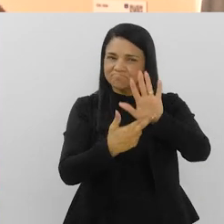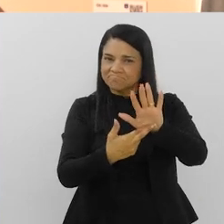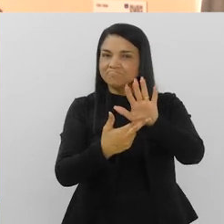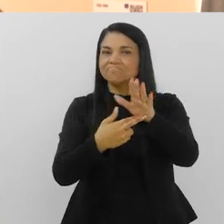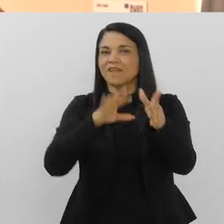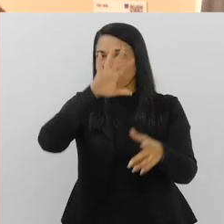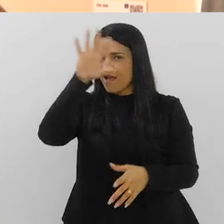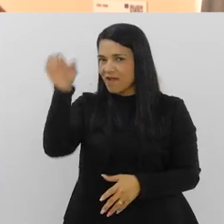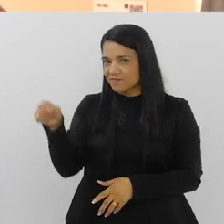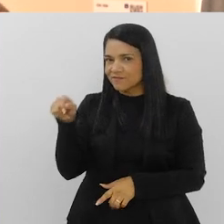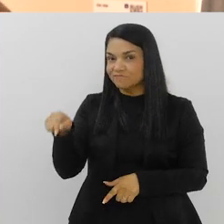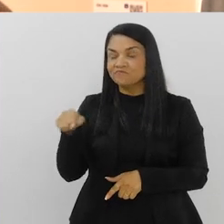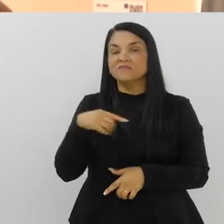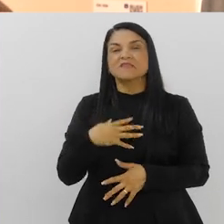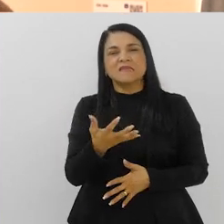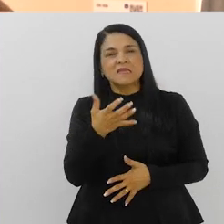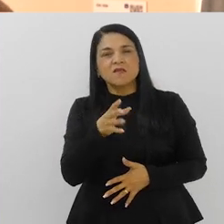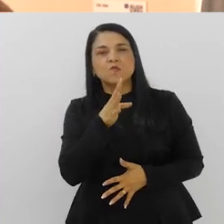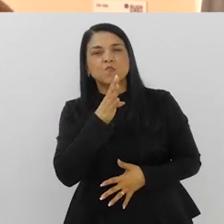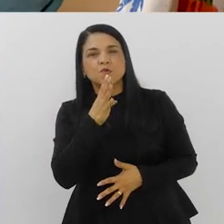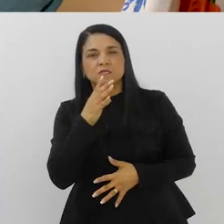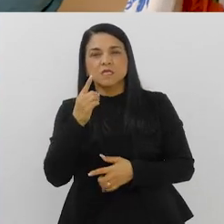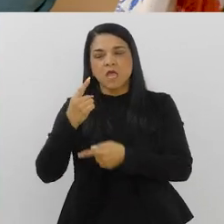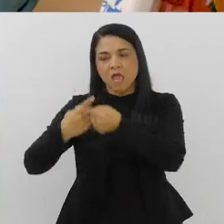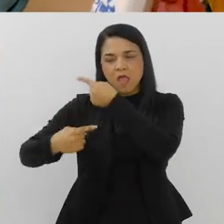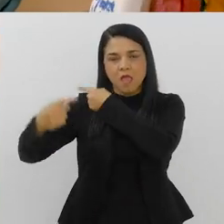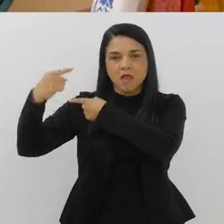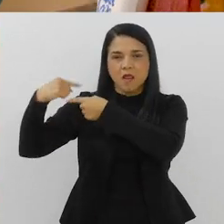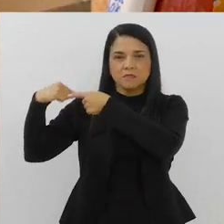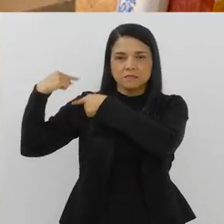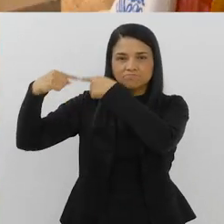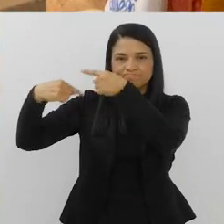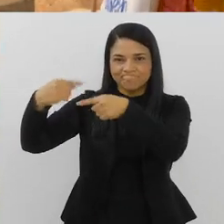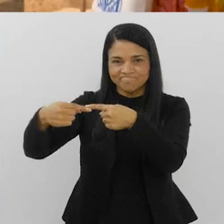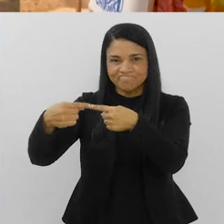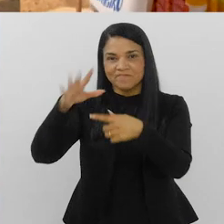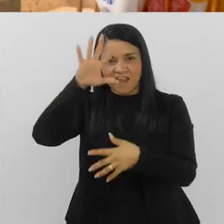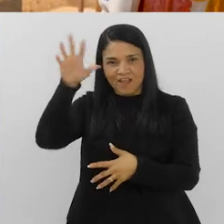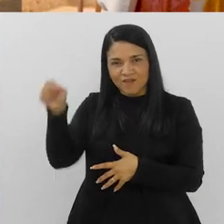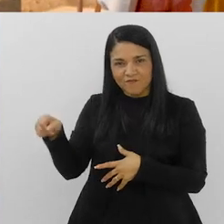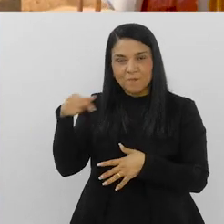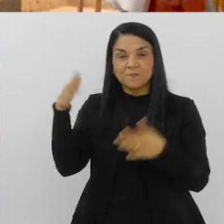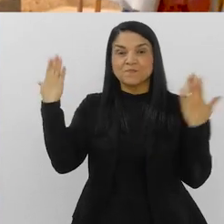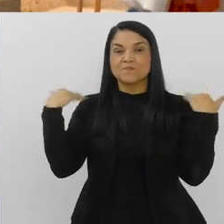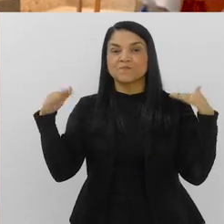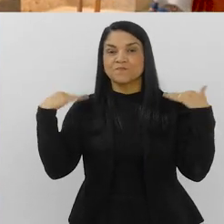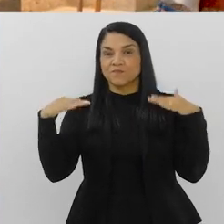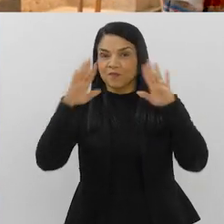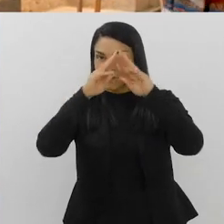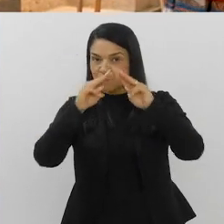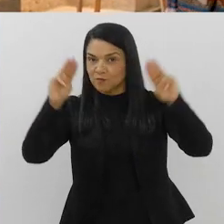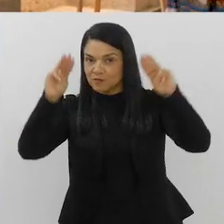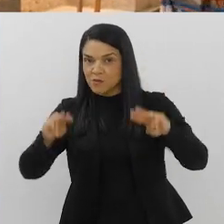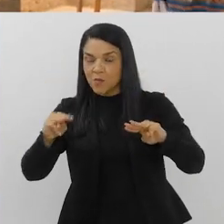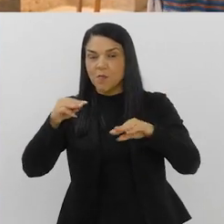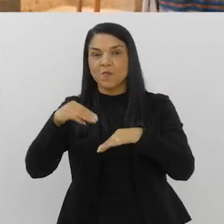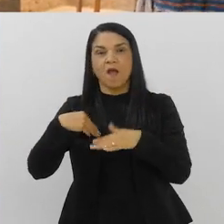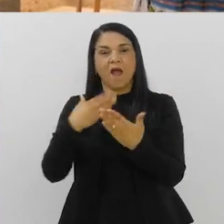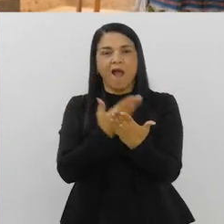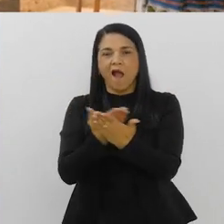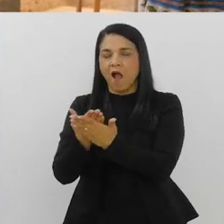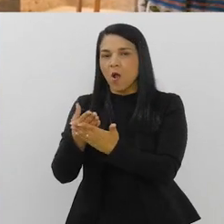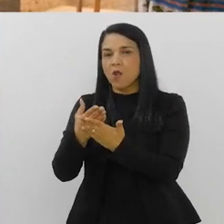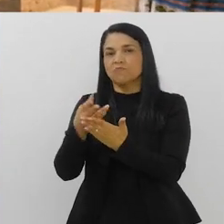The pieces are very beautiful, very representative. For those who want know a little about the African heritage, a trip to